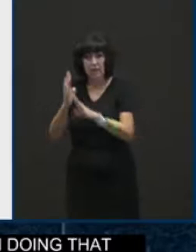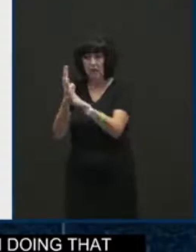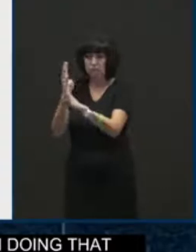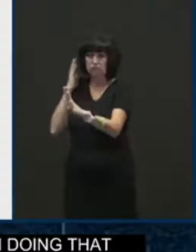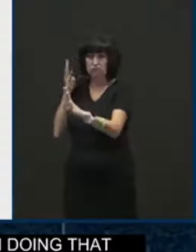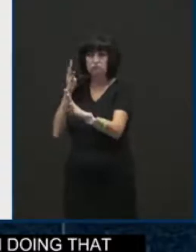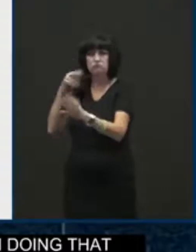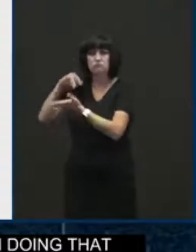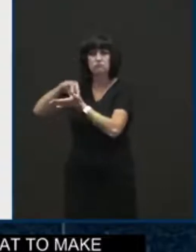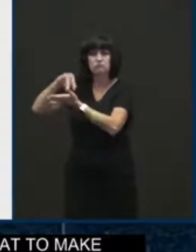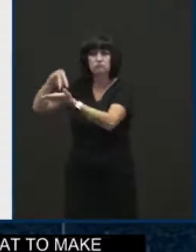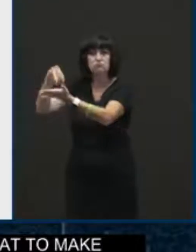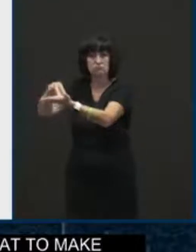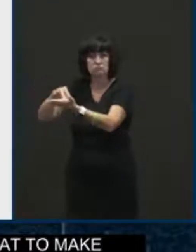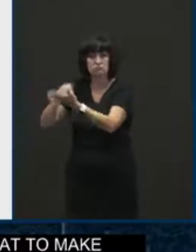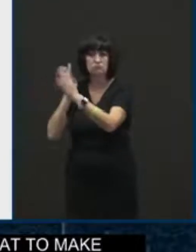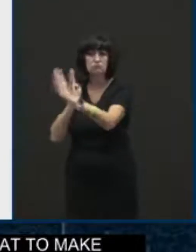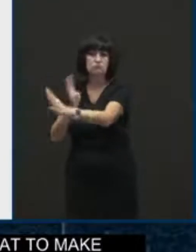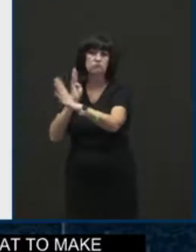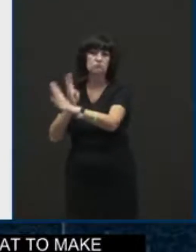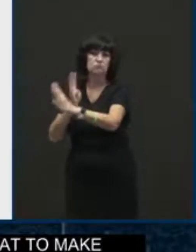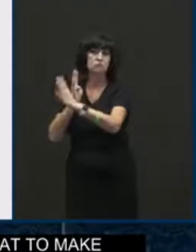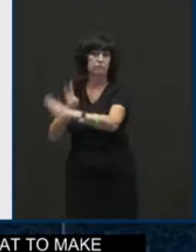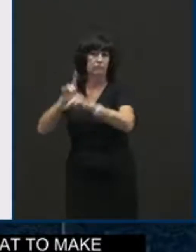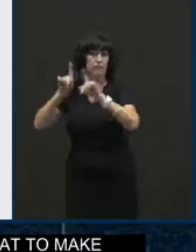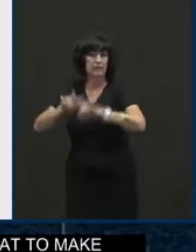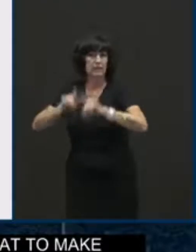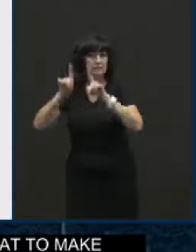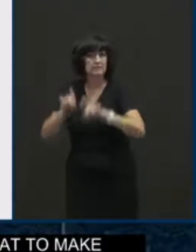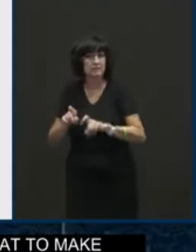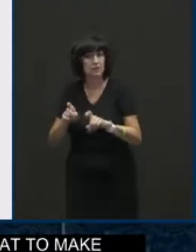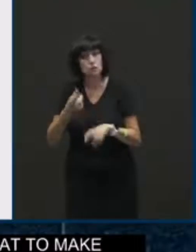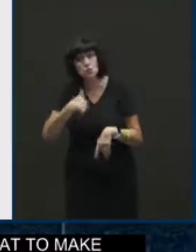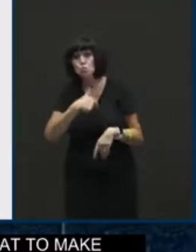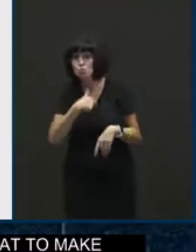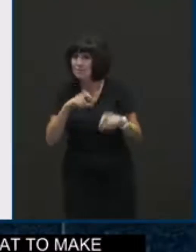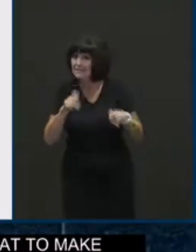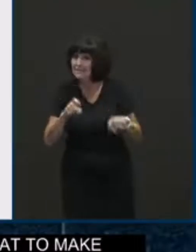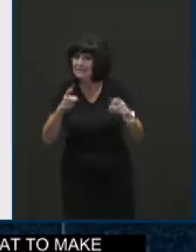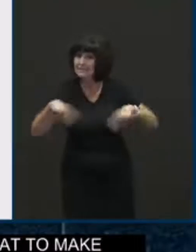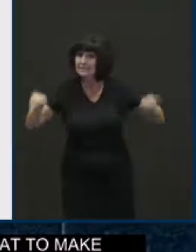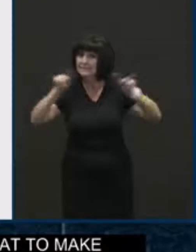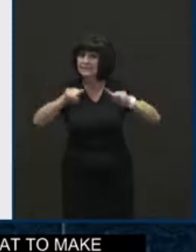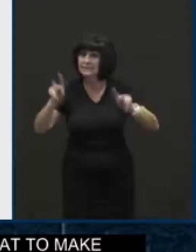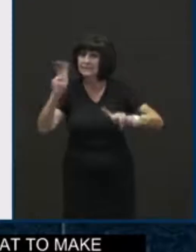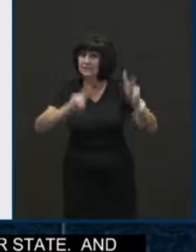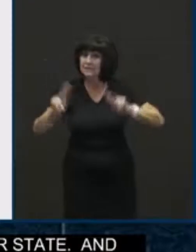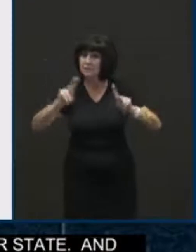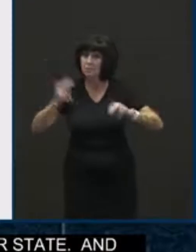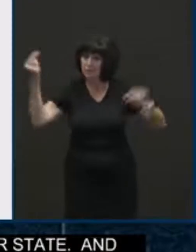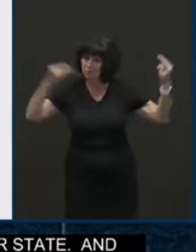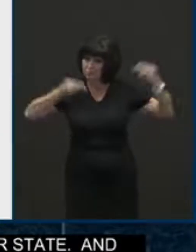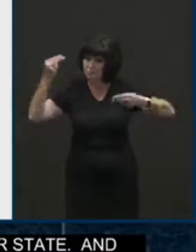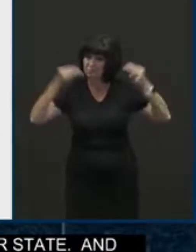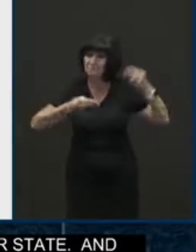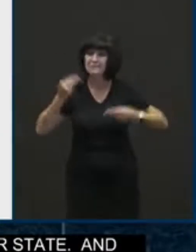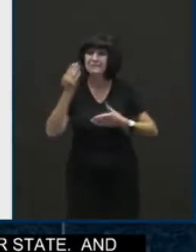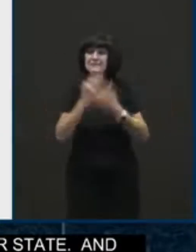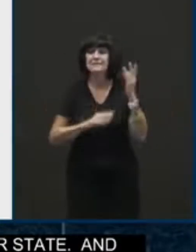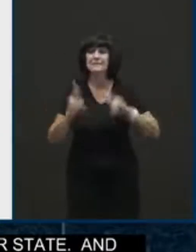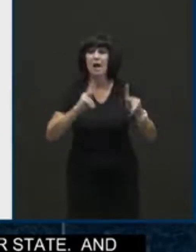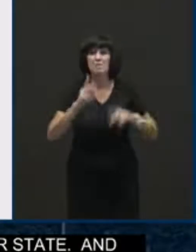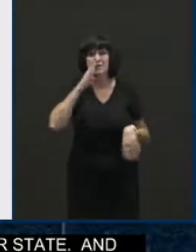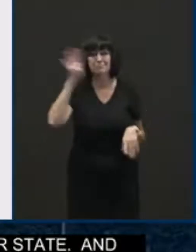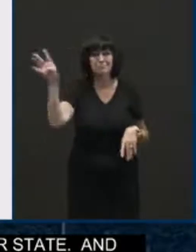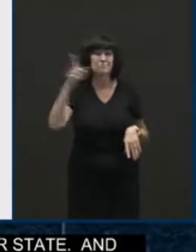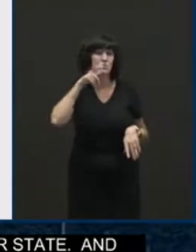in our state. Those testing numbers continue to, and we need participants. We're falling off a little bit, so we need to get the